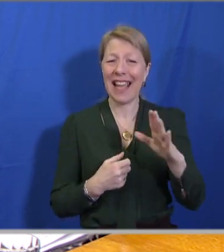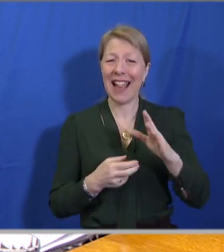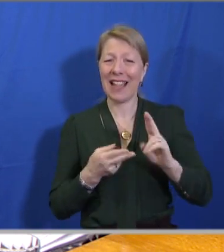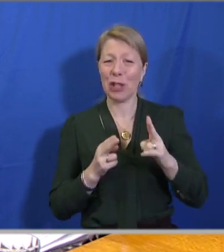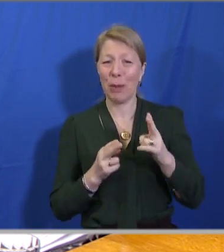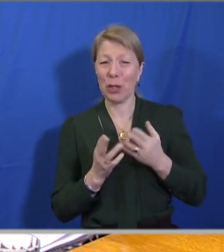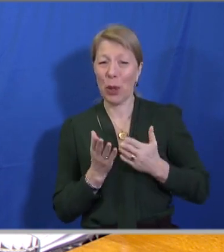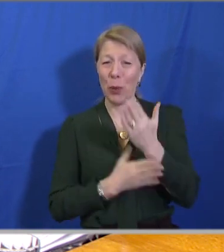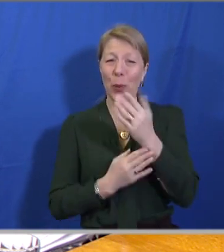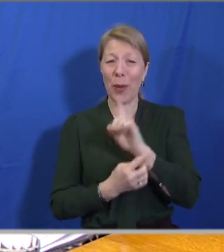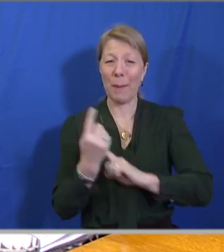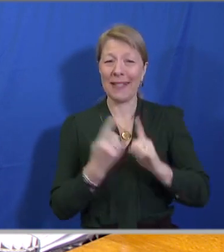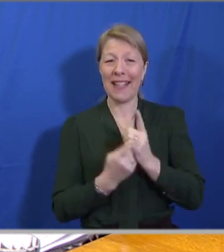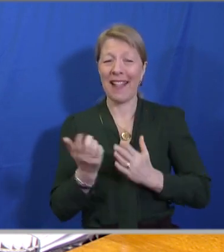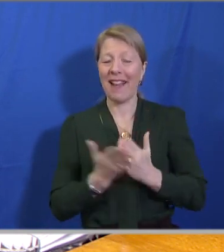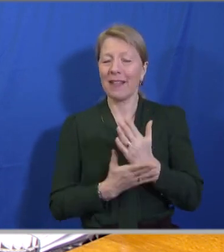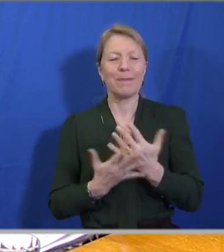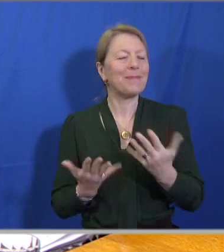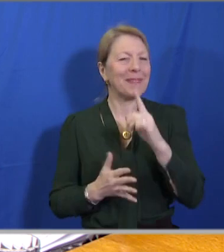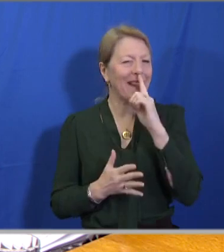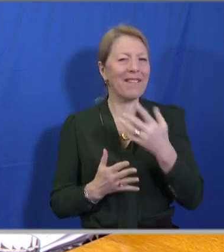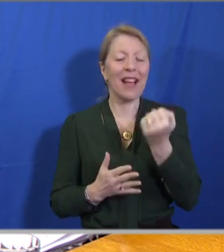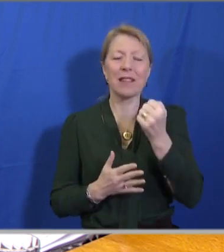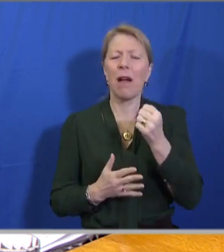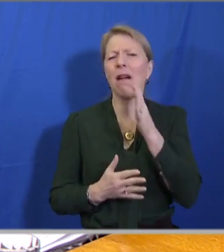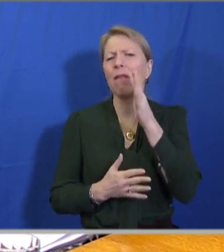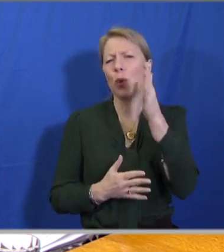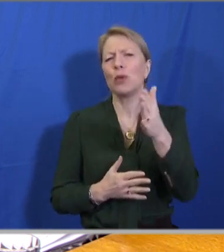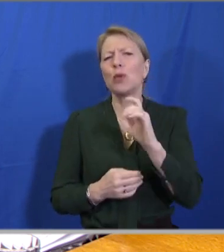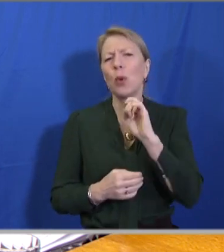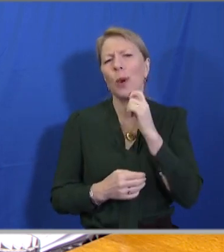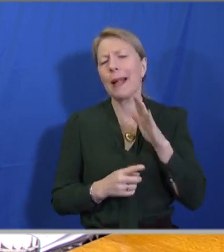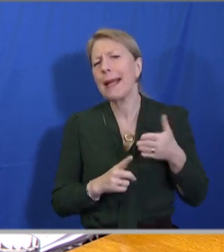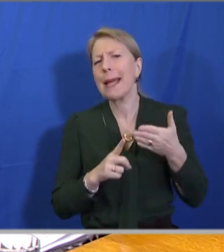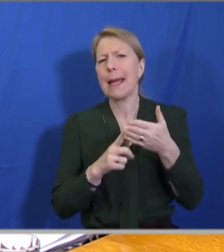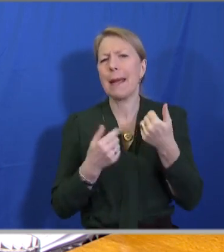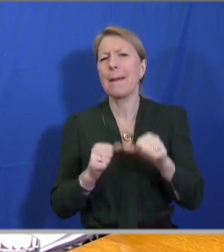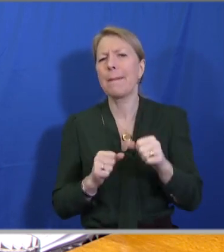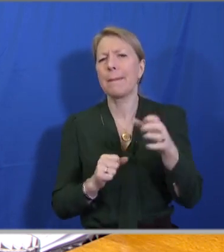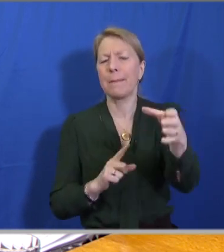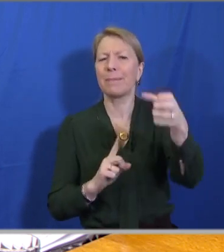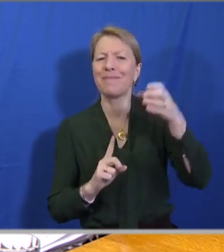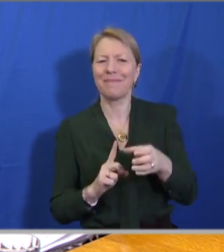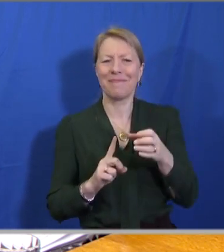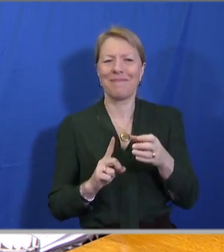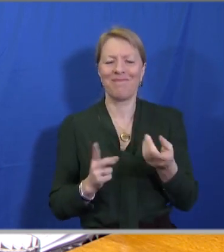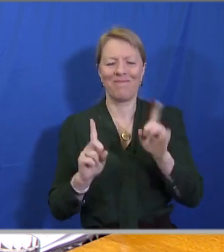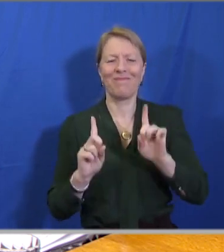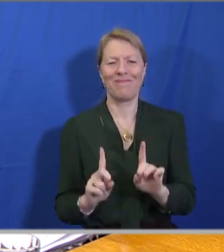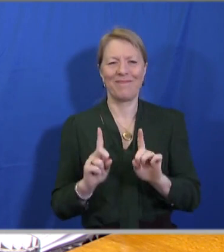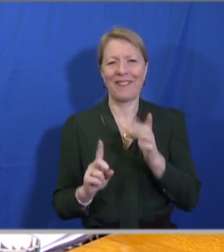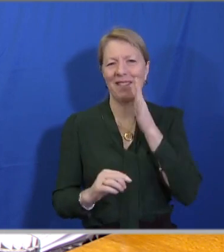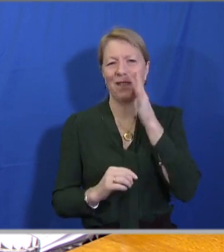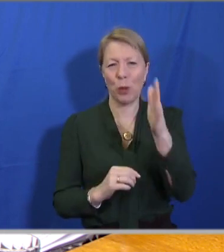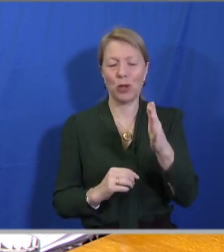meeting live, but we will endeavour to get an Irish Sign Language interpretation signed version done as